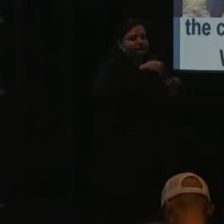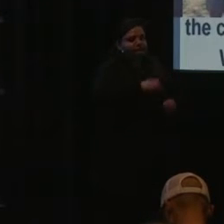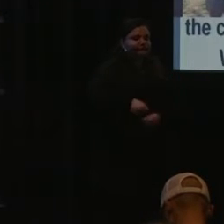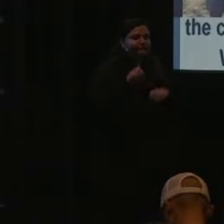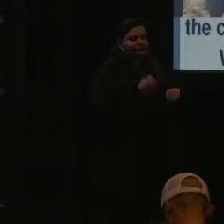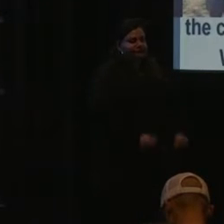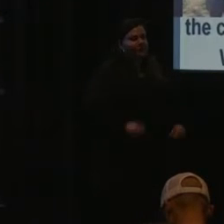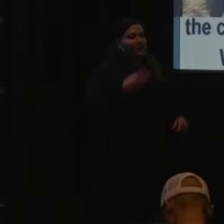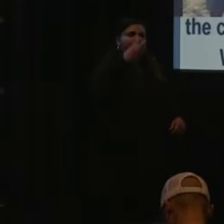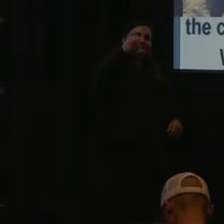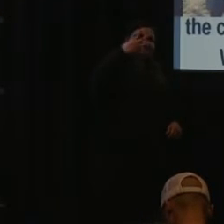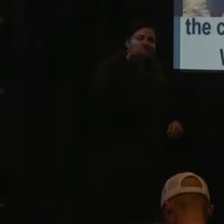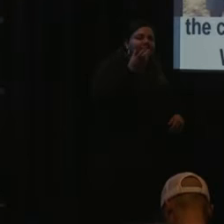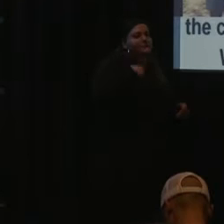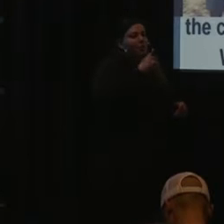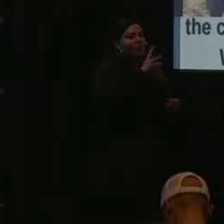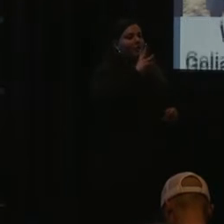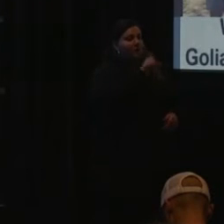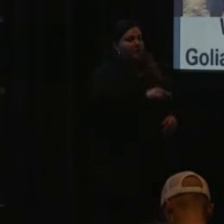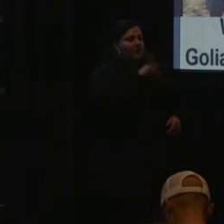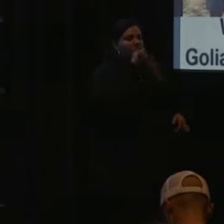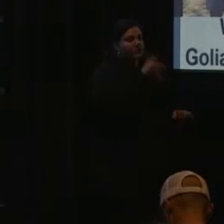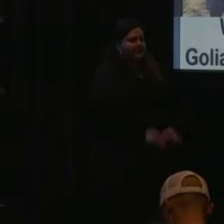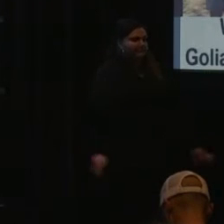trail. Water quality is very important.